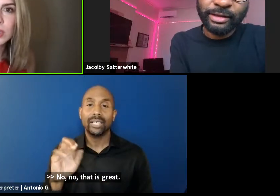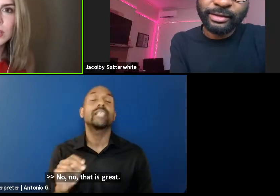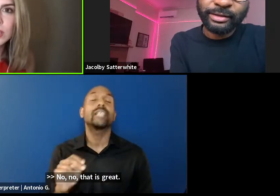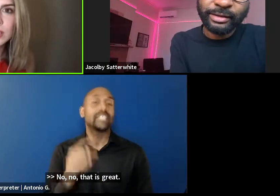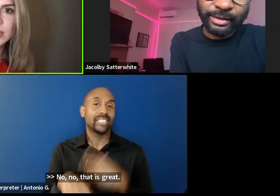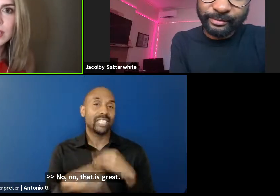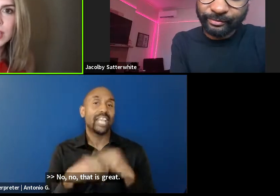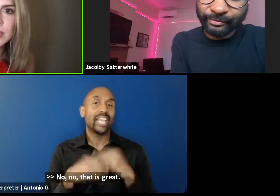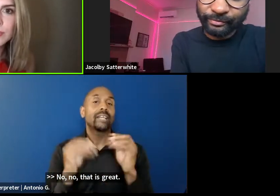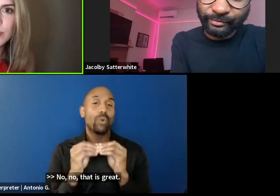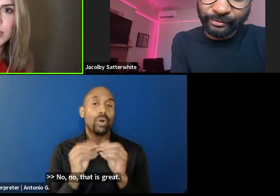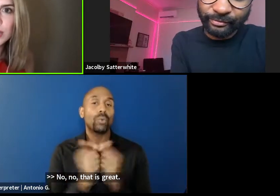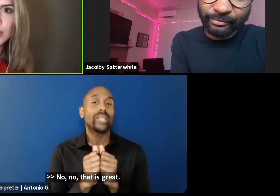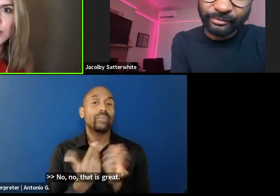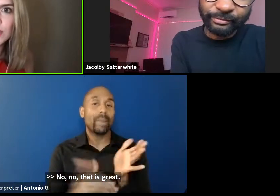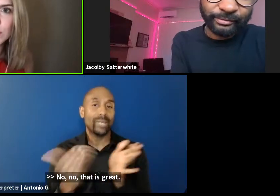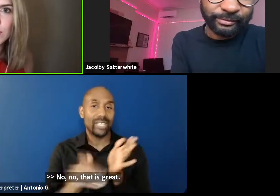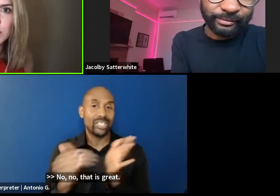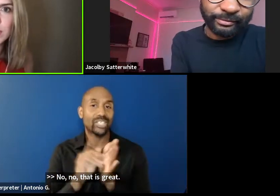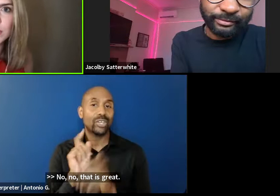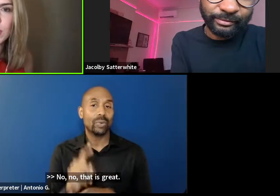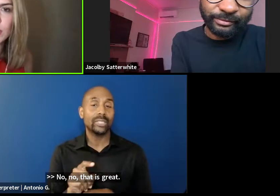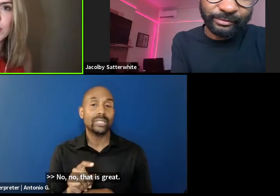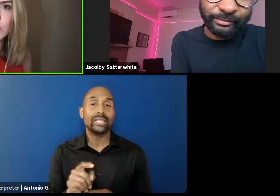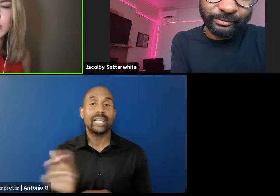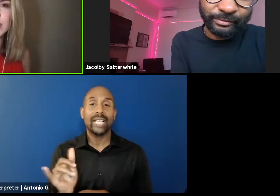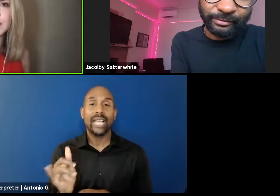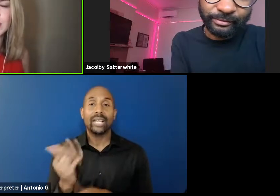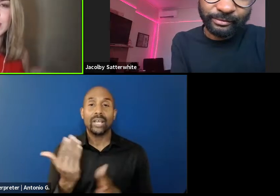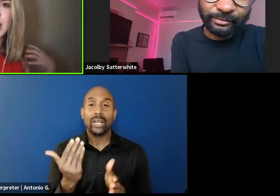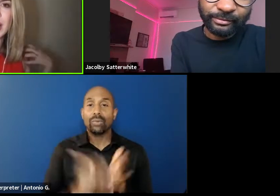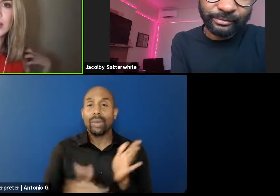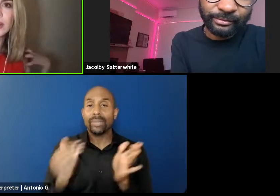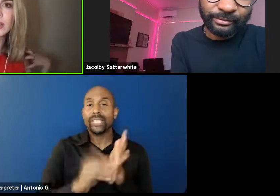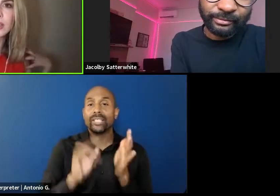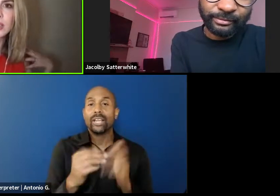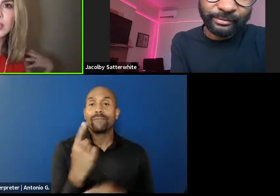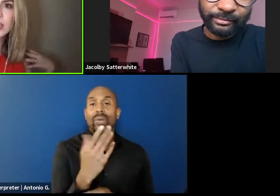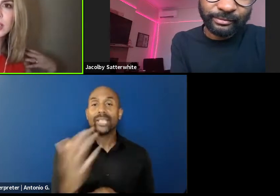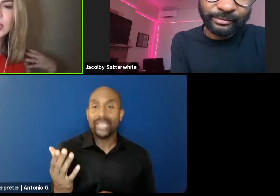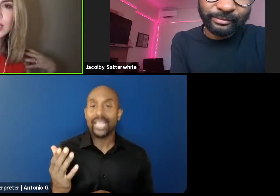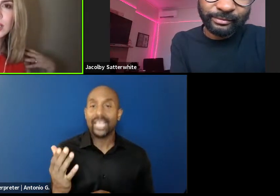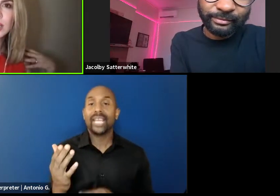about earlier. She says, it's as if repetition of a single thing becomes a larger, more significant pattern.